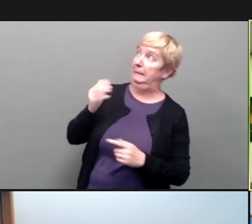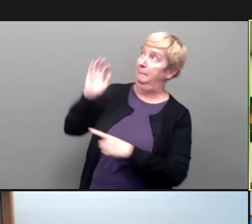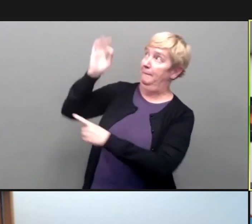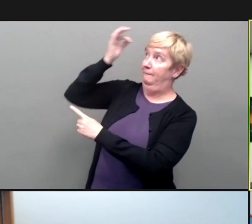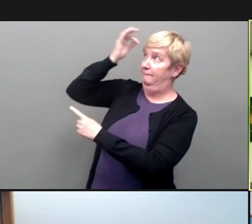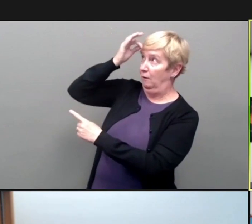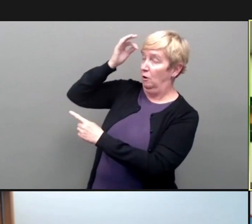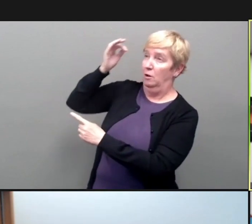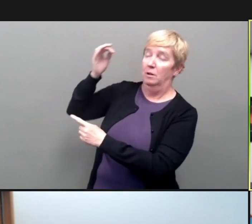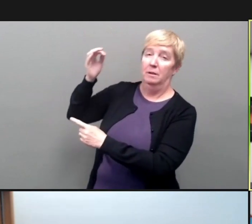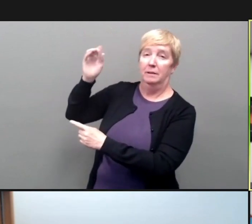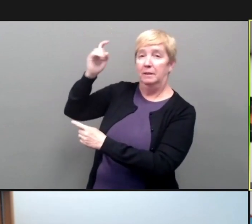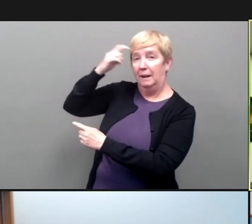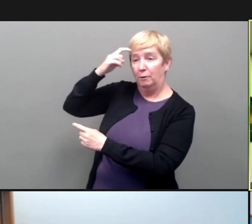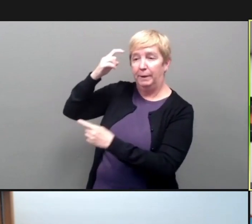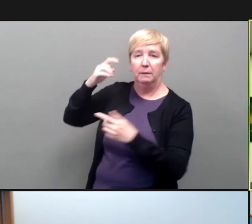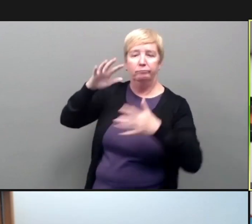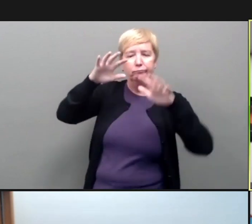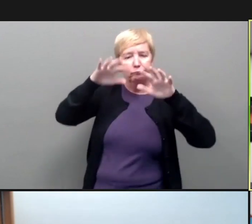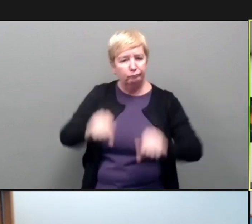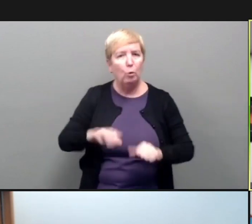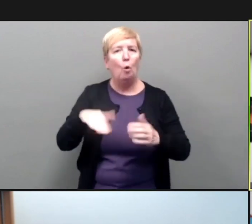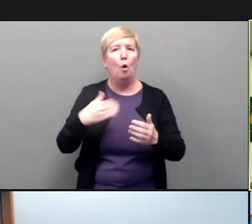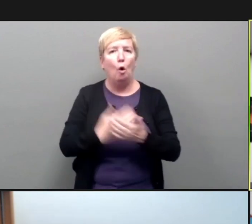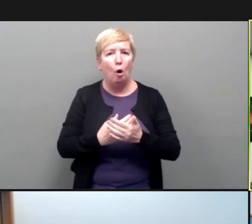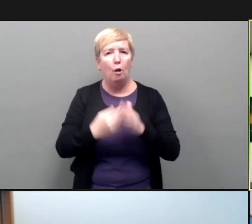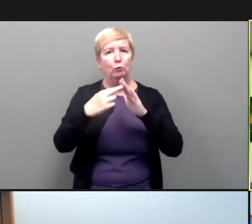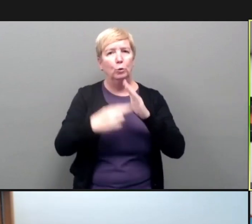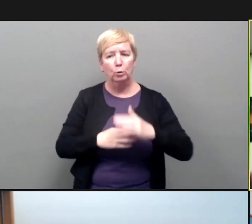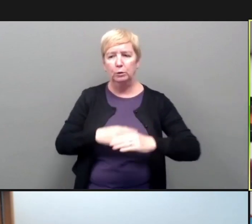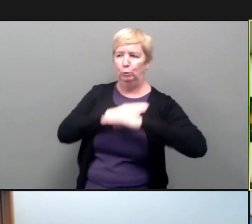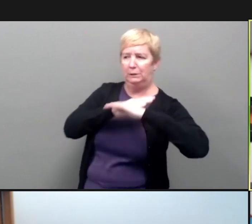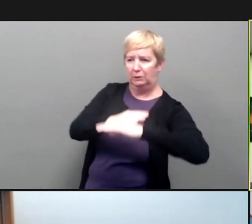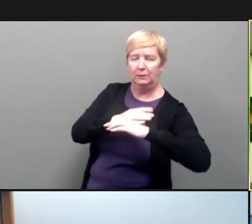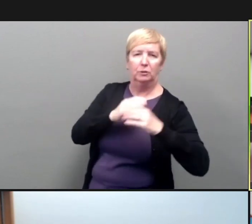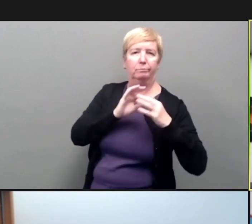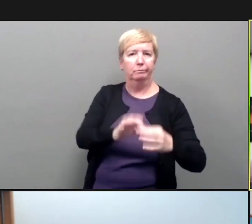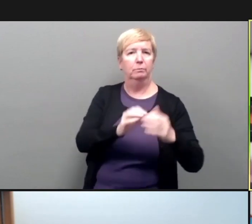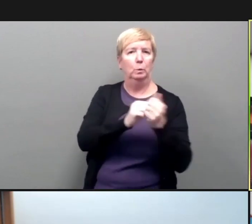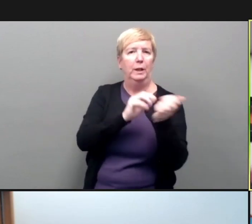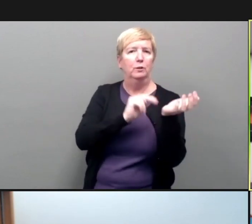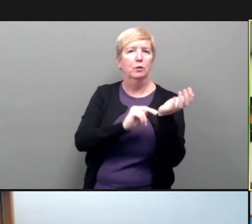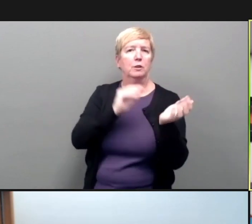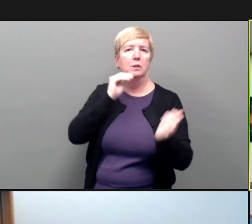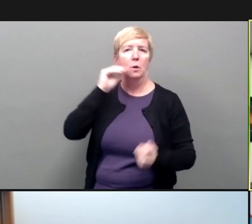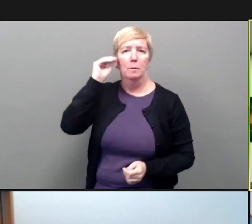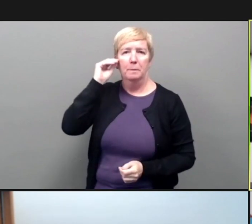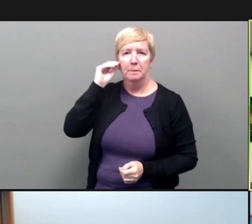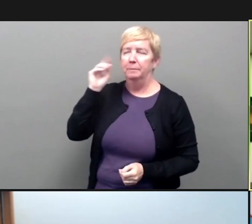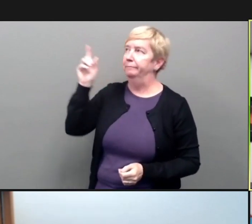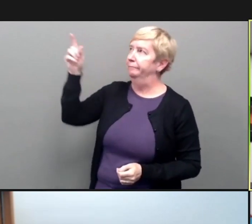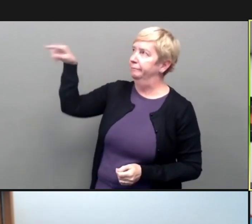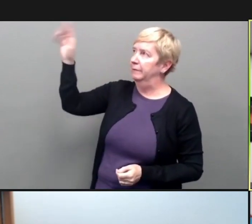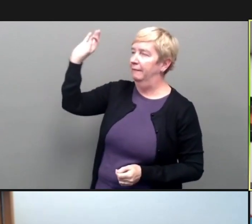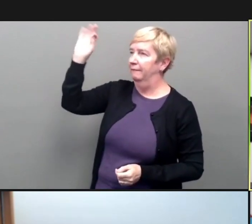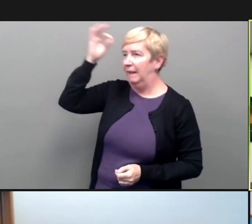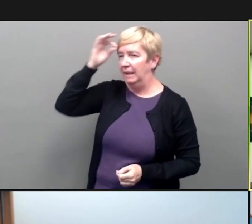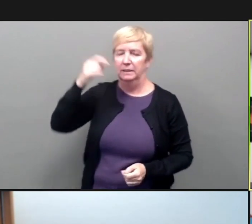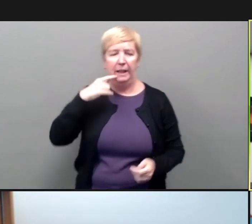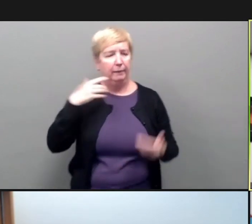on visitation in nursing homes, but they've effectively said that nursing homes need to just let folks